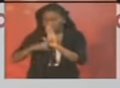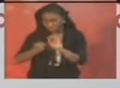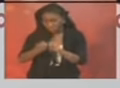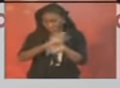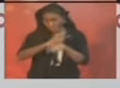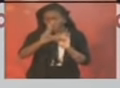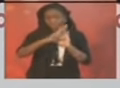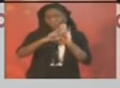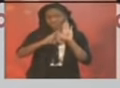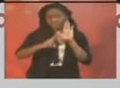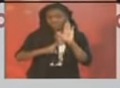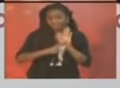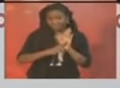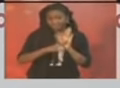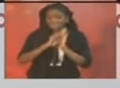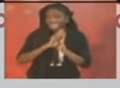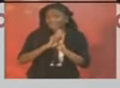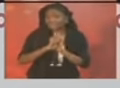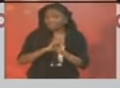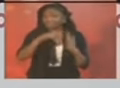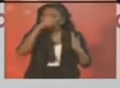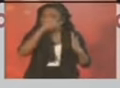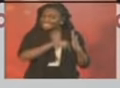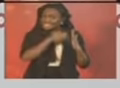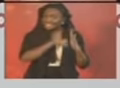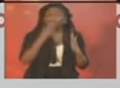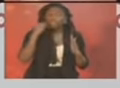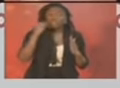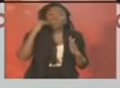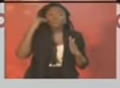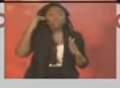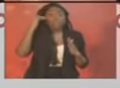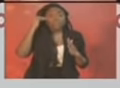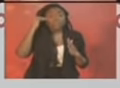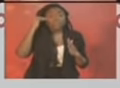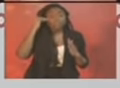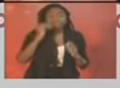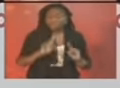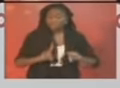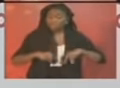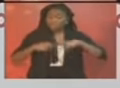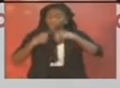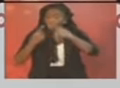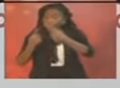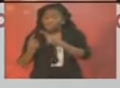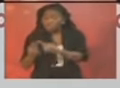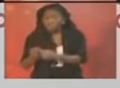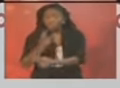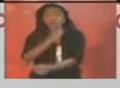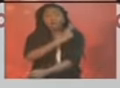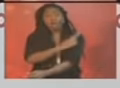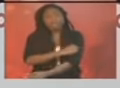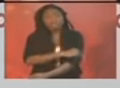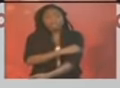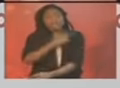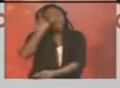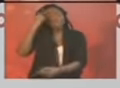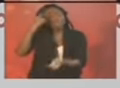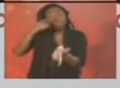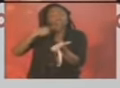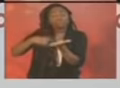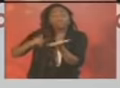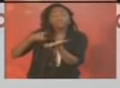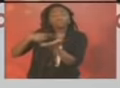of course, can't stay at home. They need to interact with the healthcare system. So you need to observe all public